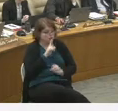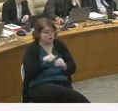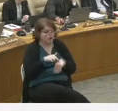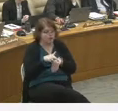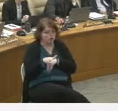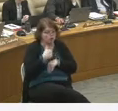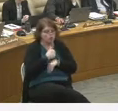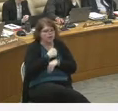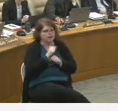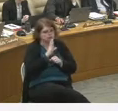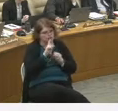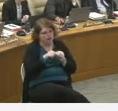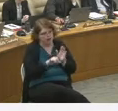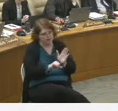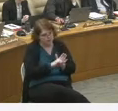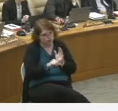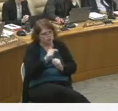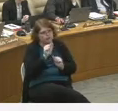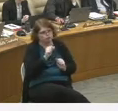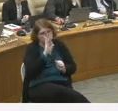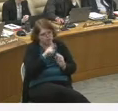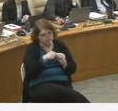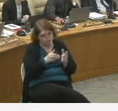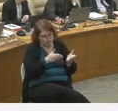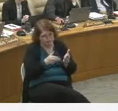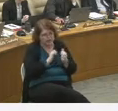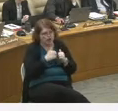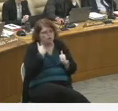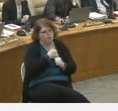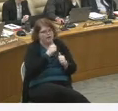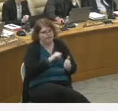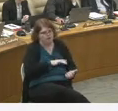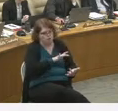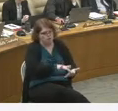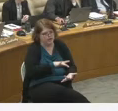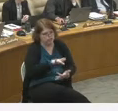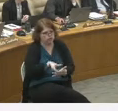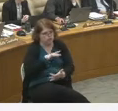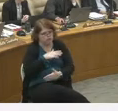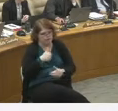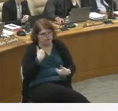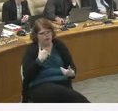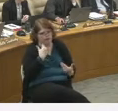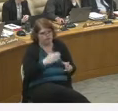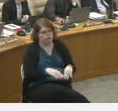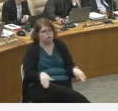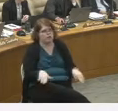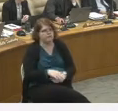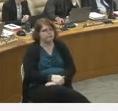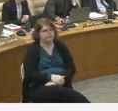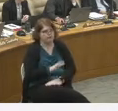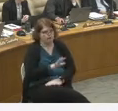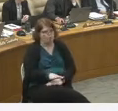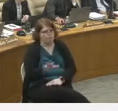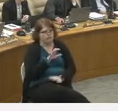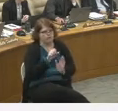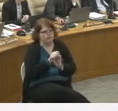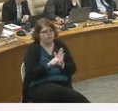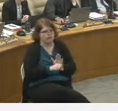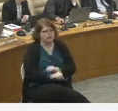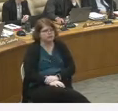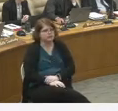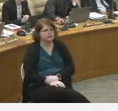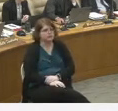identification we can talk about services and how we can reach young young children across the state